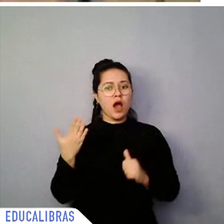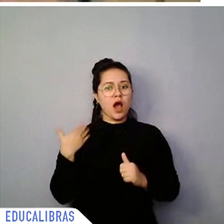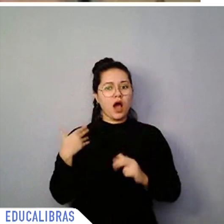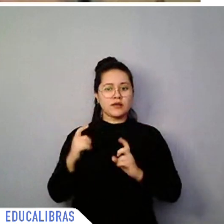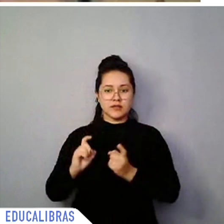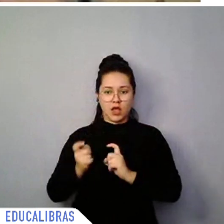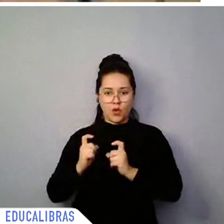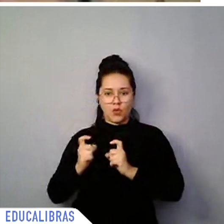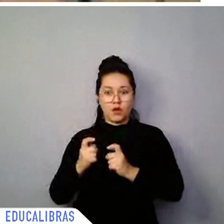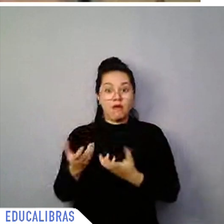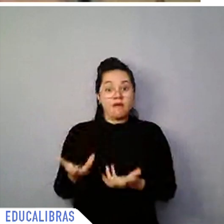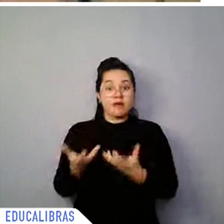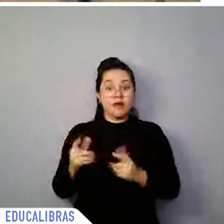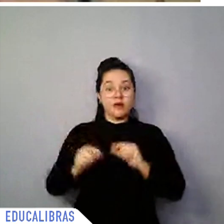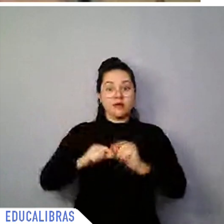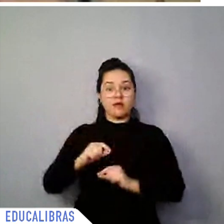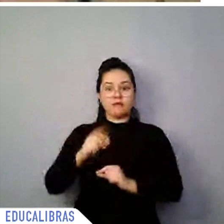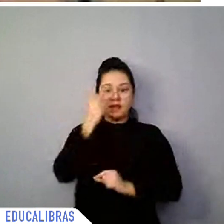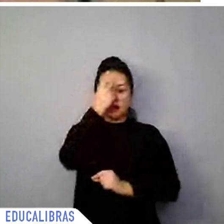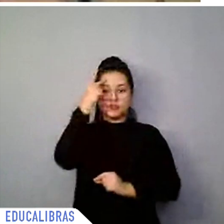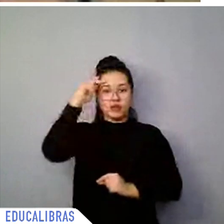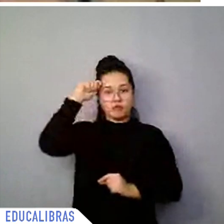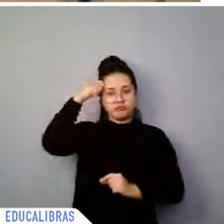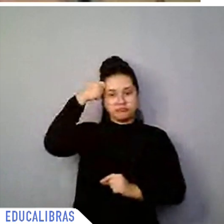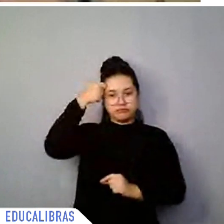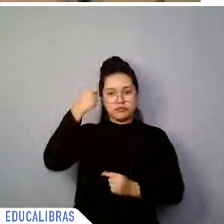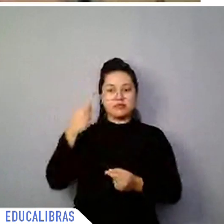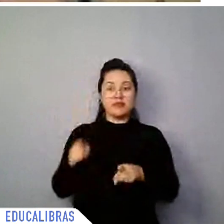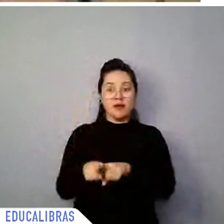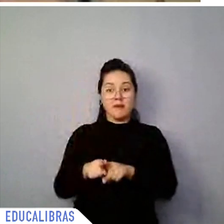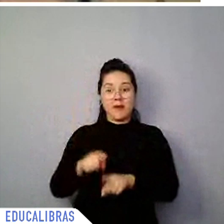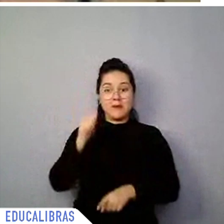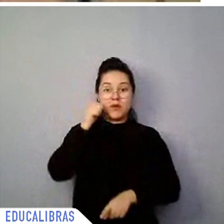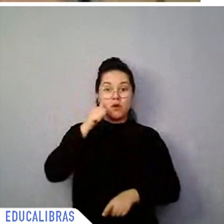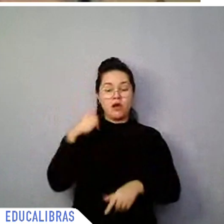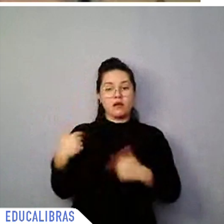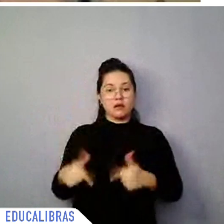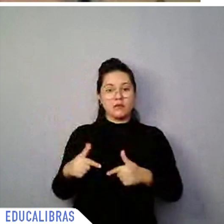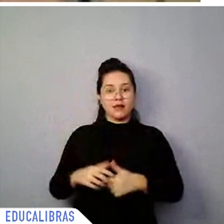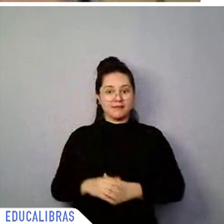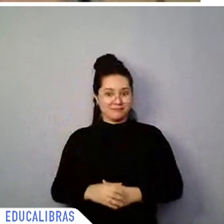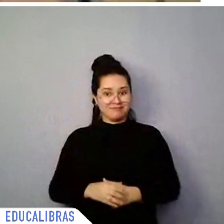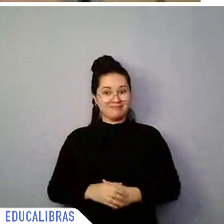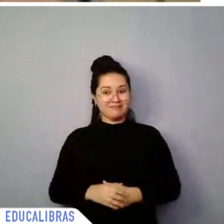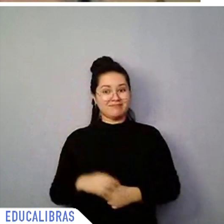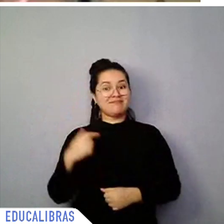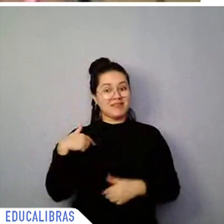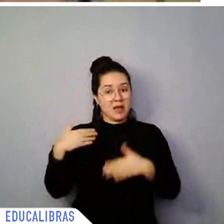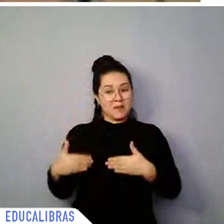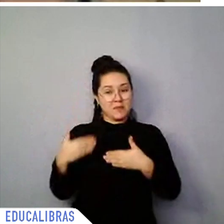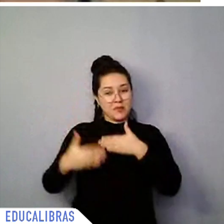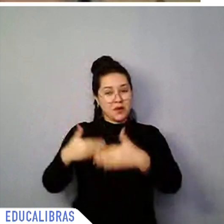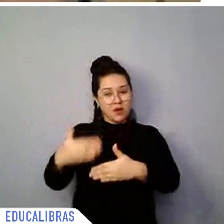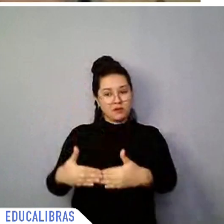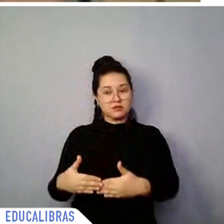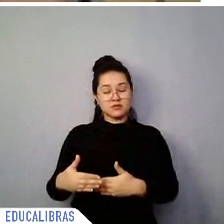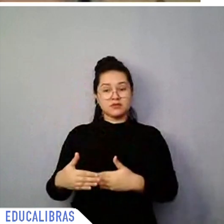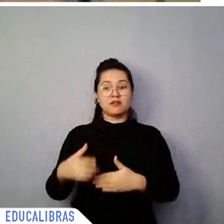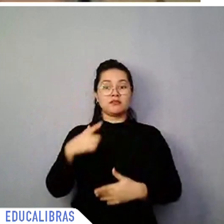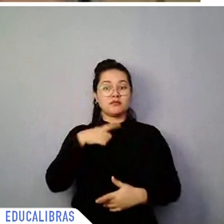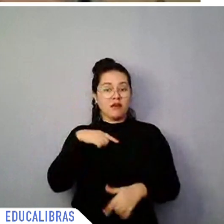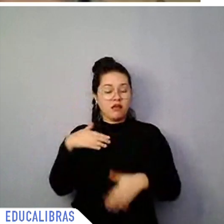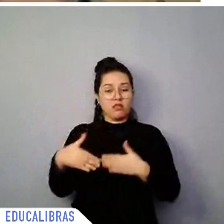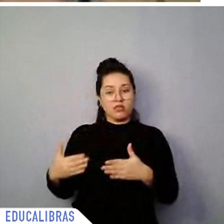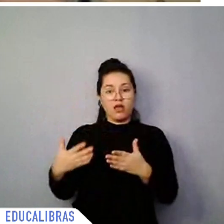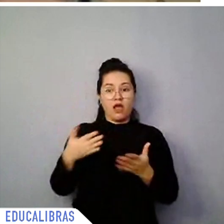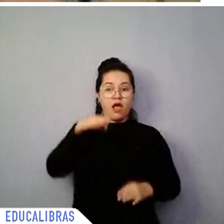There are a lot of companies, and we are focused very much on that, on giving employment to women